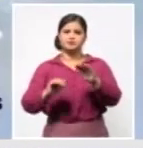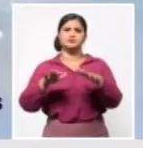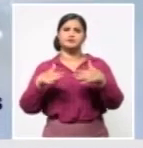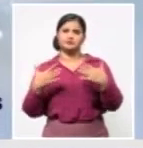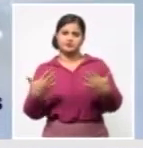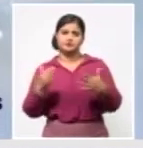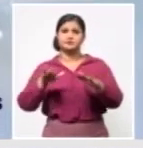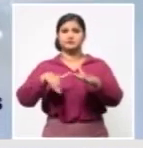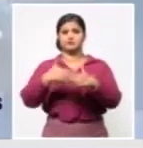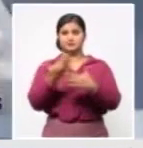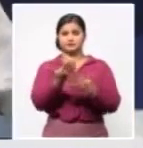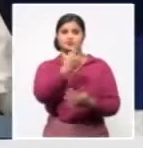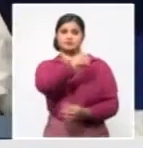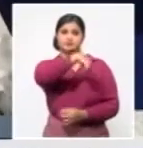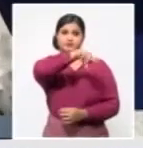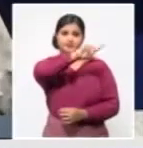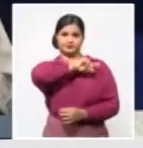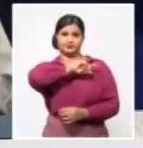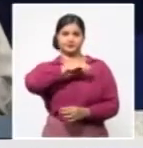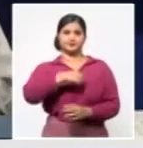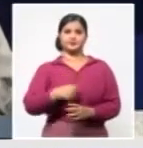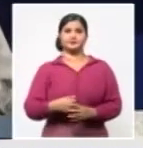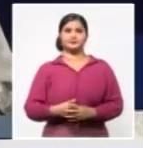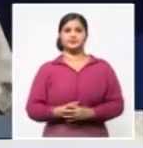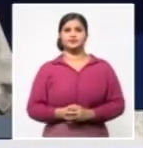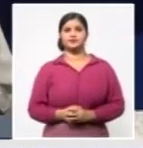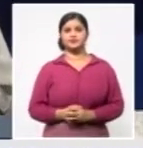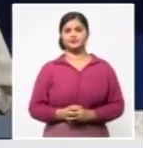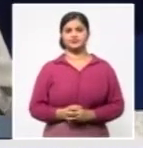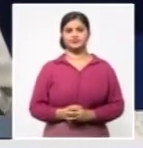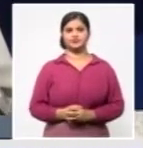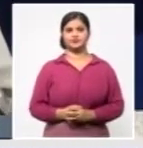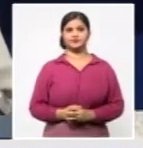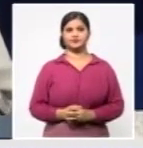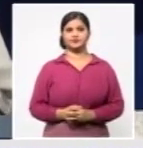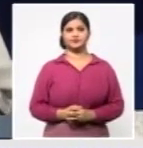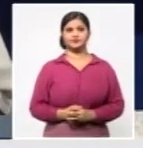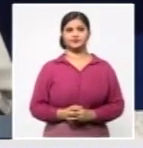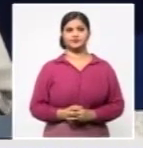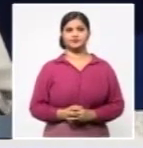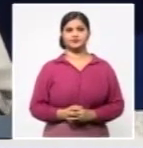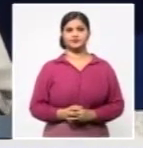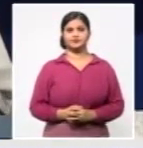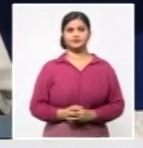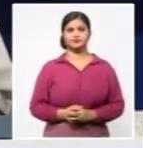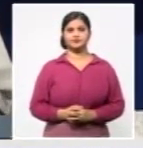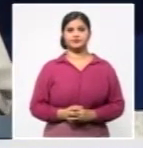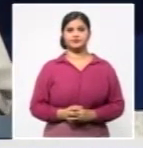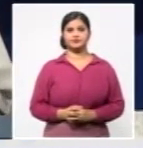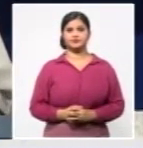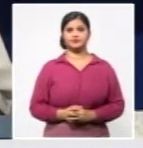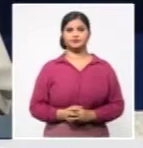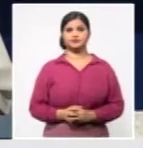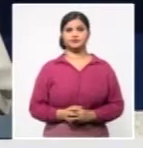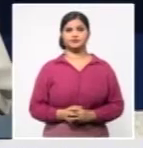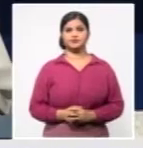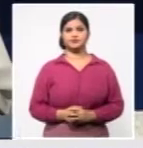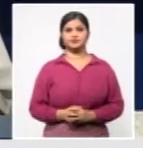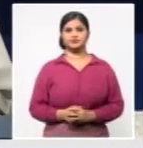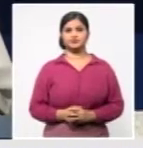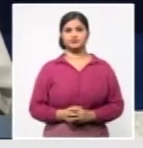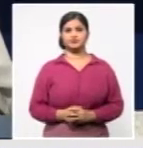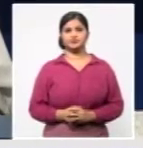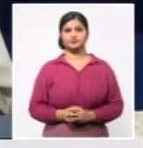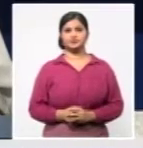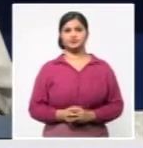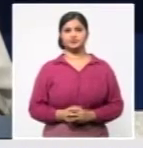2,428 confirmed cases. 71 continue to be hospitalized, or 2.9%. Of these, 70 are